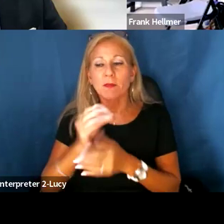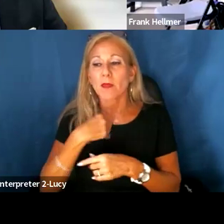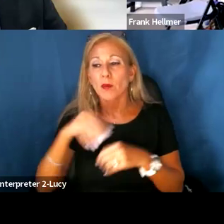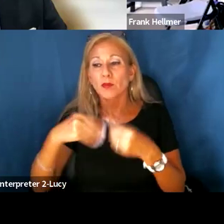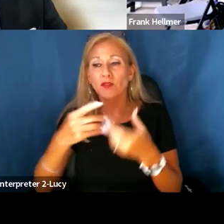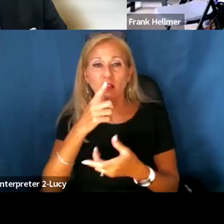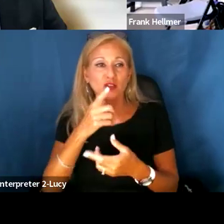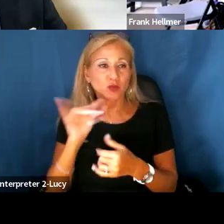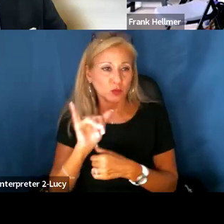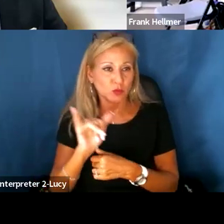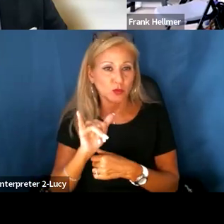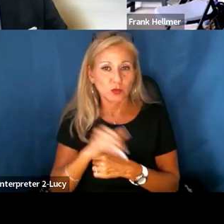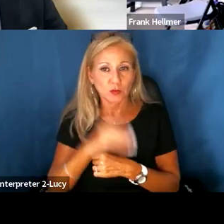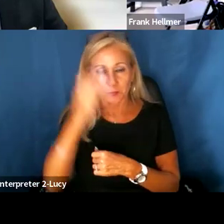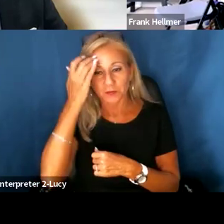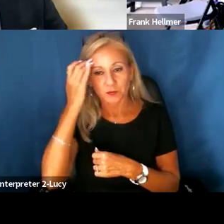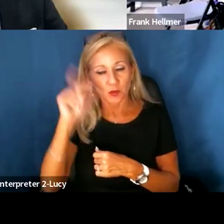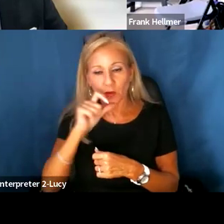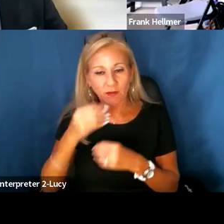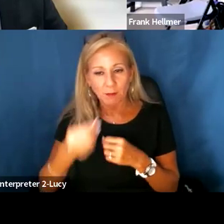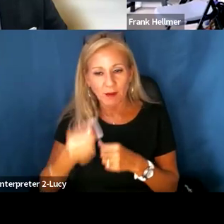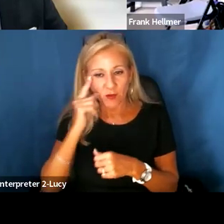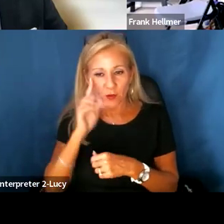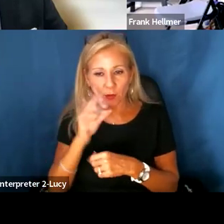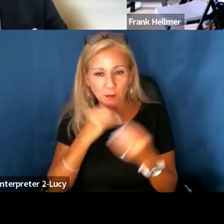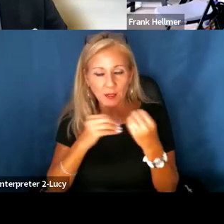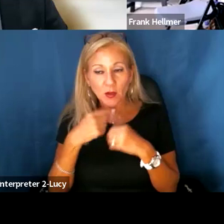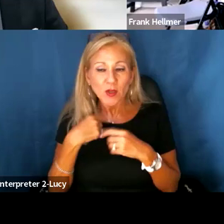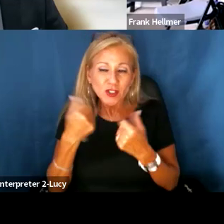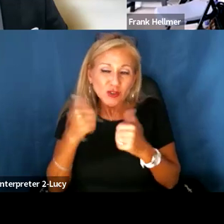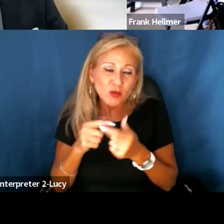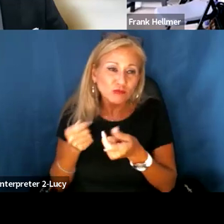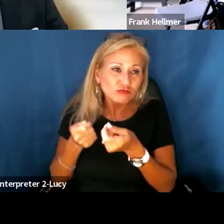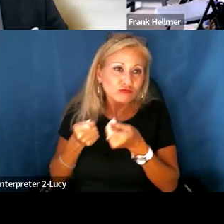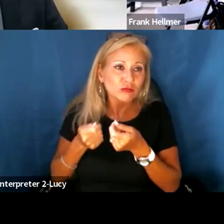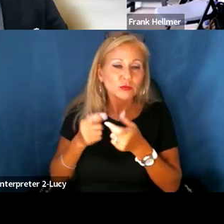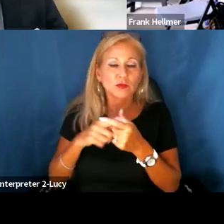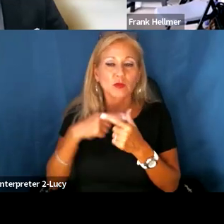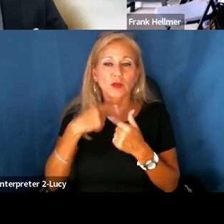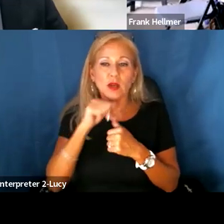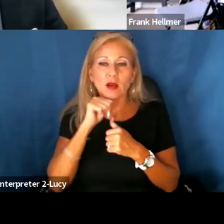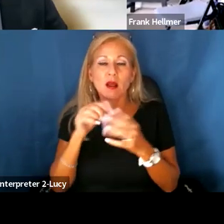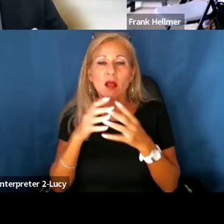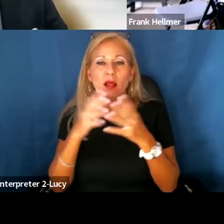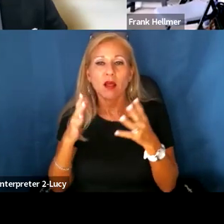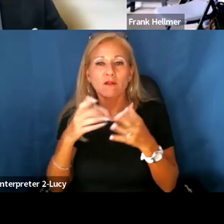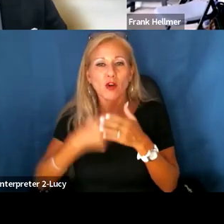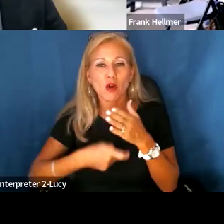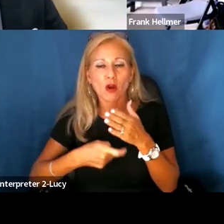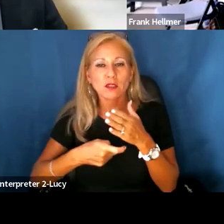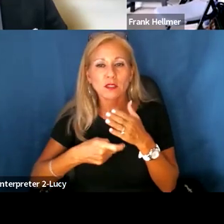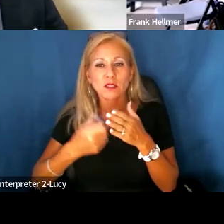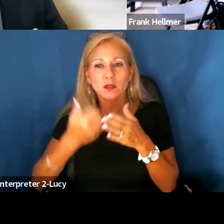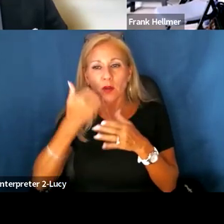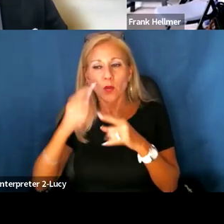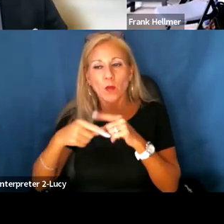lunch when you are there, so you don't even have to pay for meal costs. So we really do try to make it to where there's not a lot of cost associated